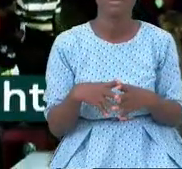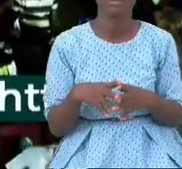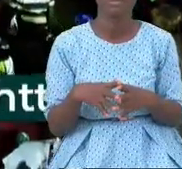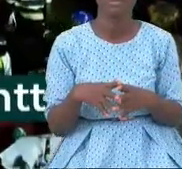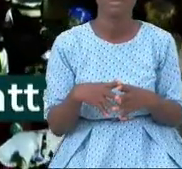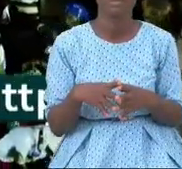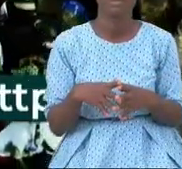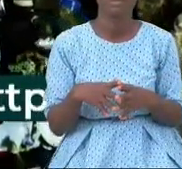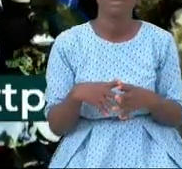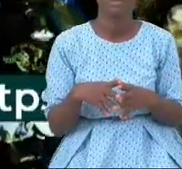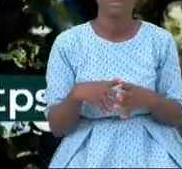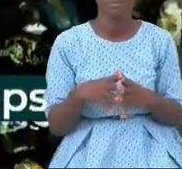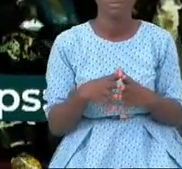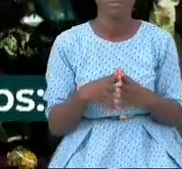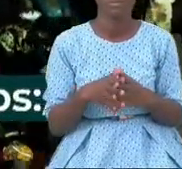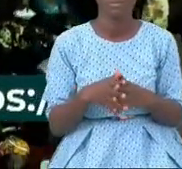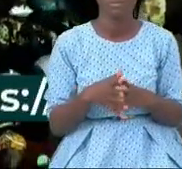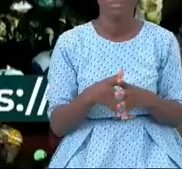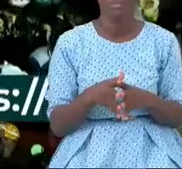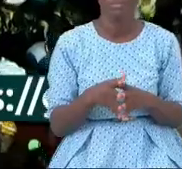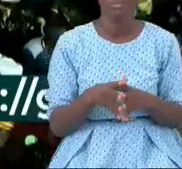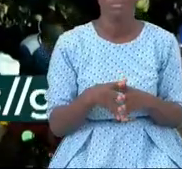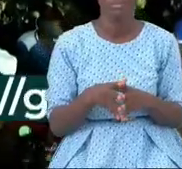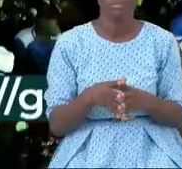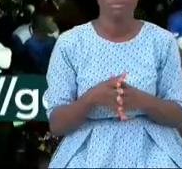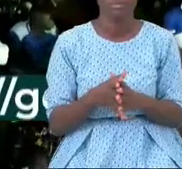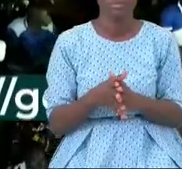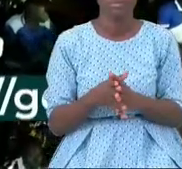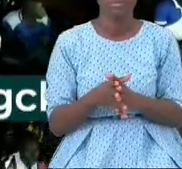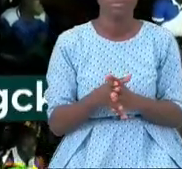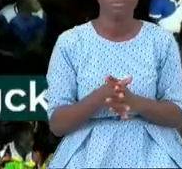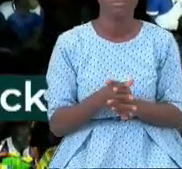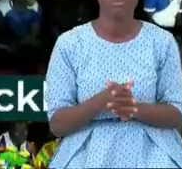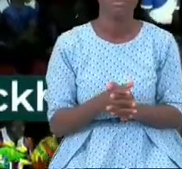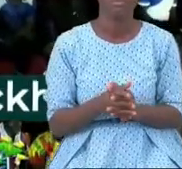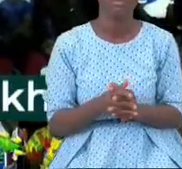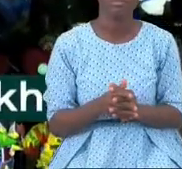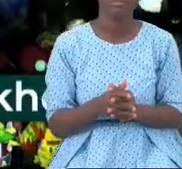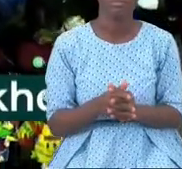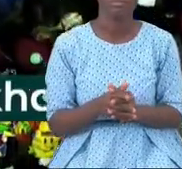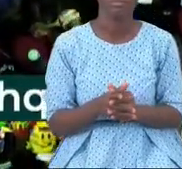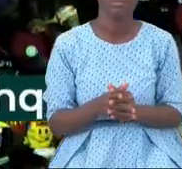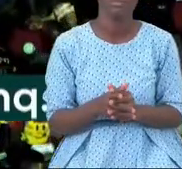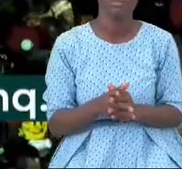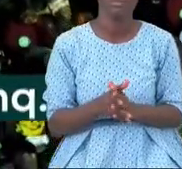completed the counseling, can you please raise the flag? Okay, I can see the flag here at the back in front of me. How about